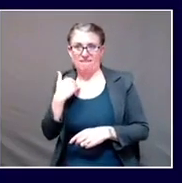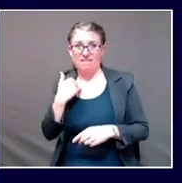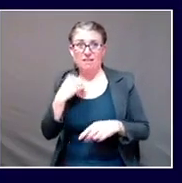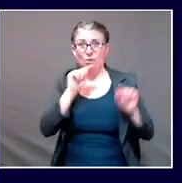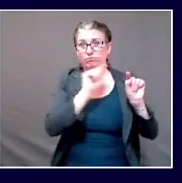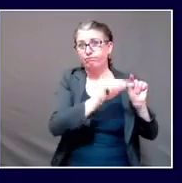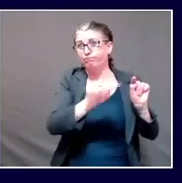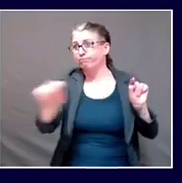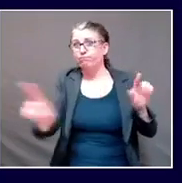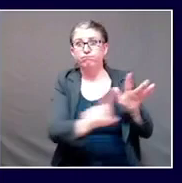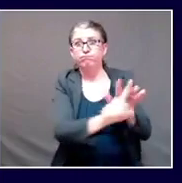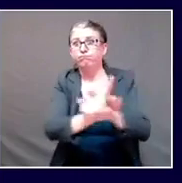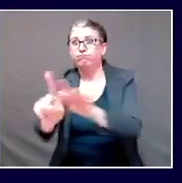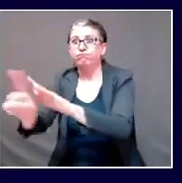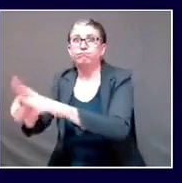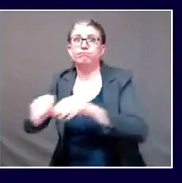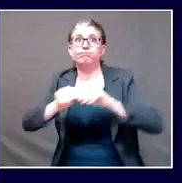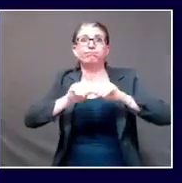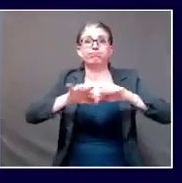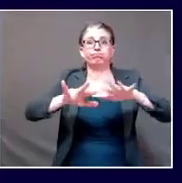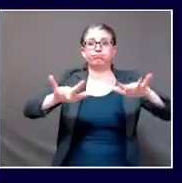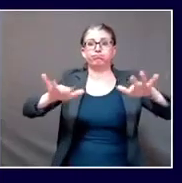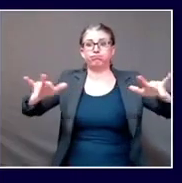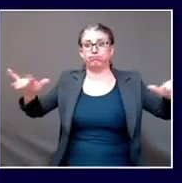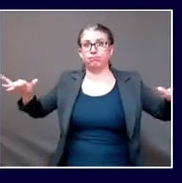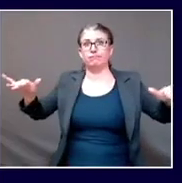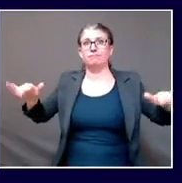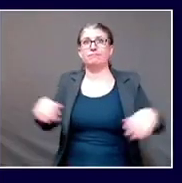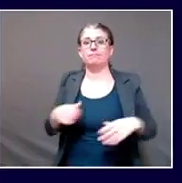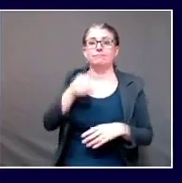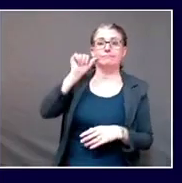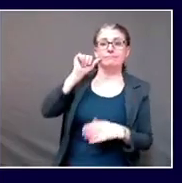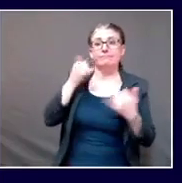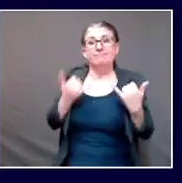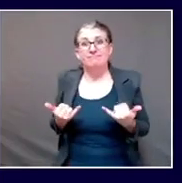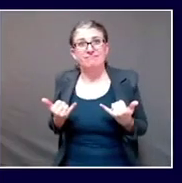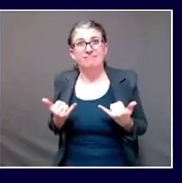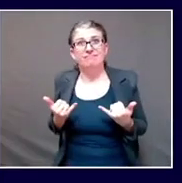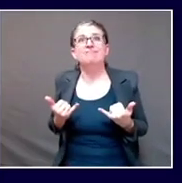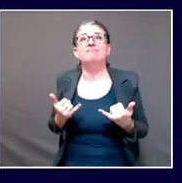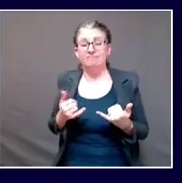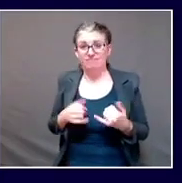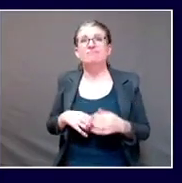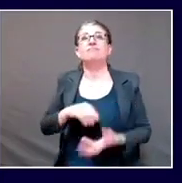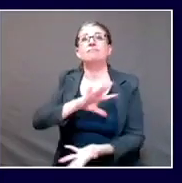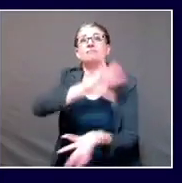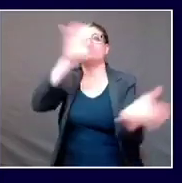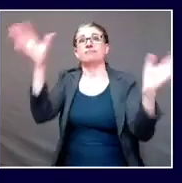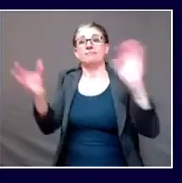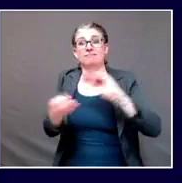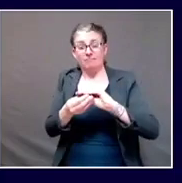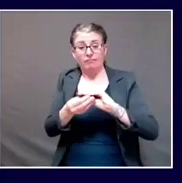34% were from York County, and about 23% were from Cumberland County.